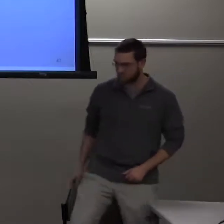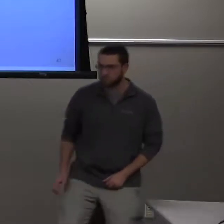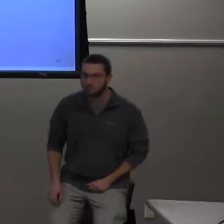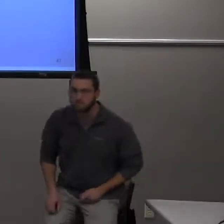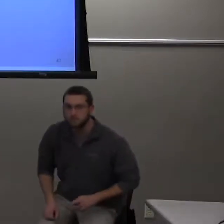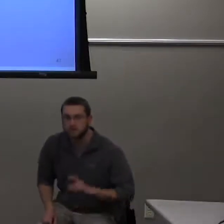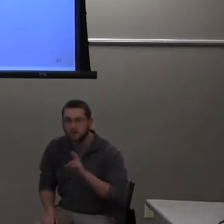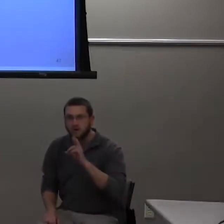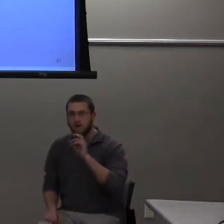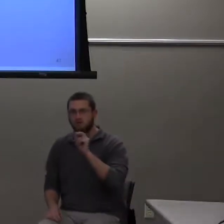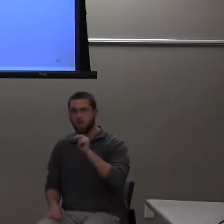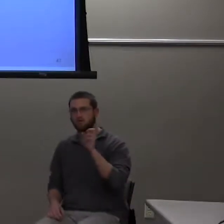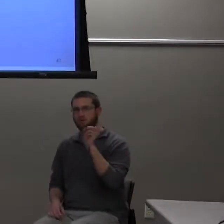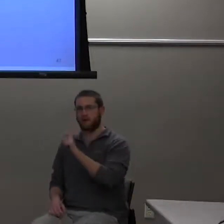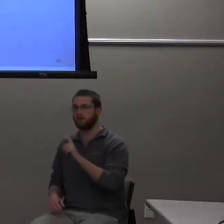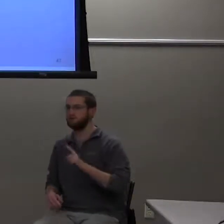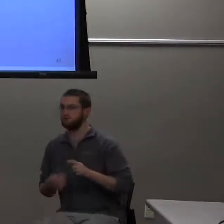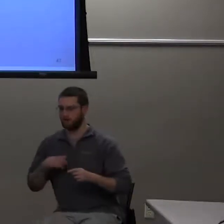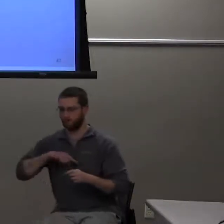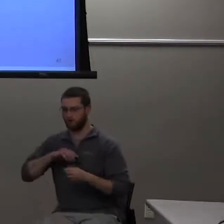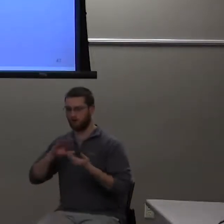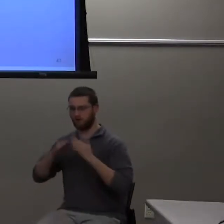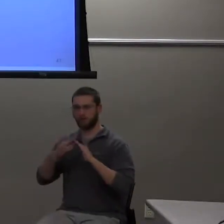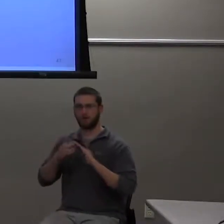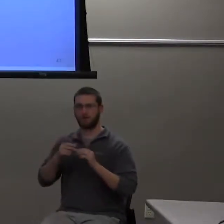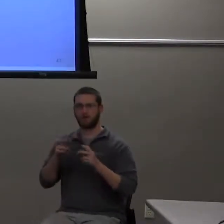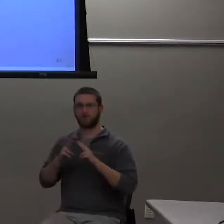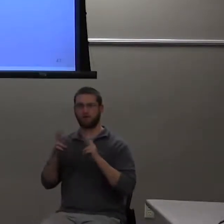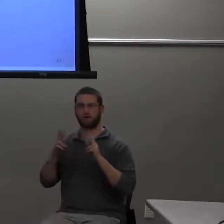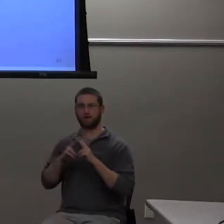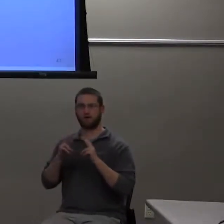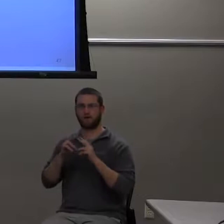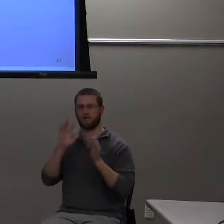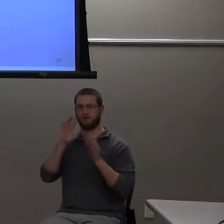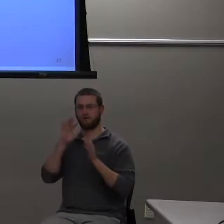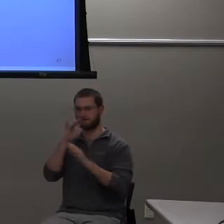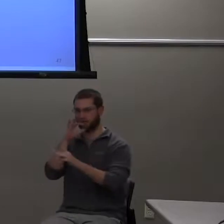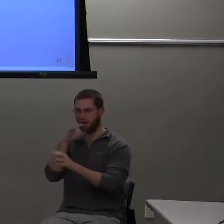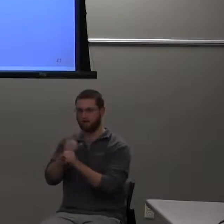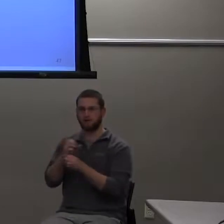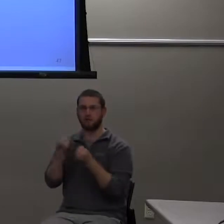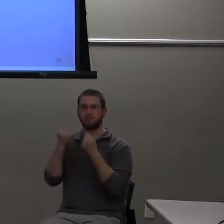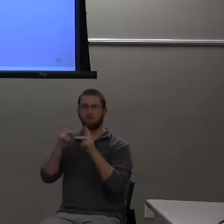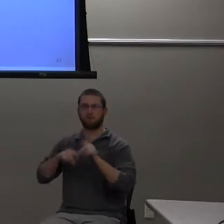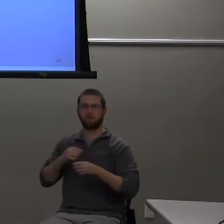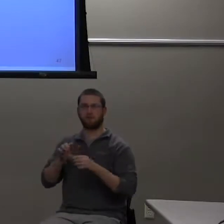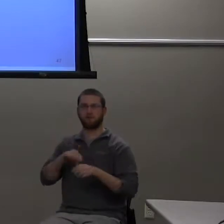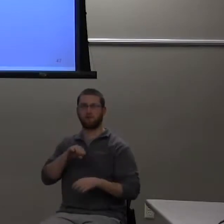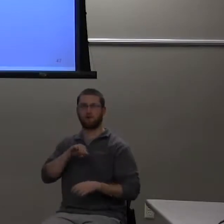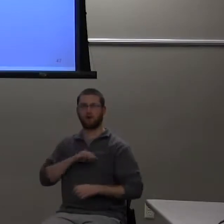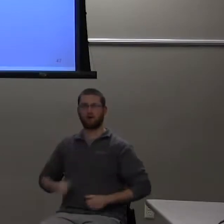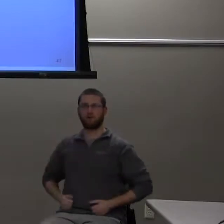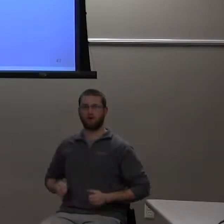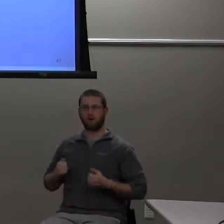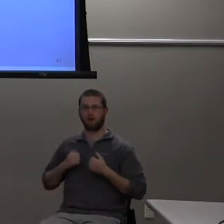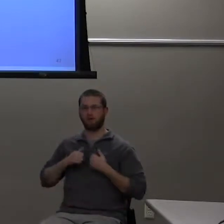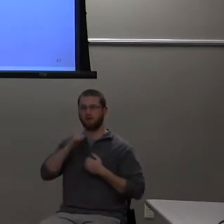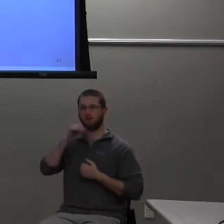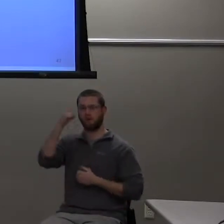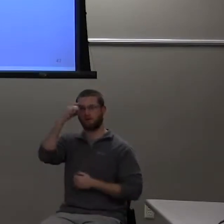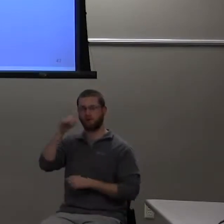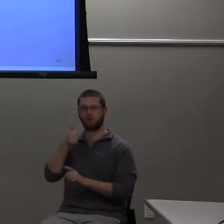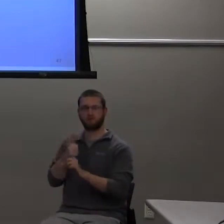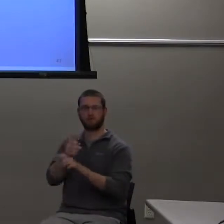have elaborated on is the fact that we're a community that's attractive to a lot of folks for a lot of reasons to want to live. Yep. I don't think you touched